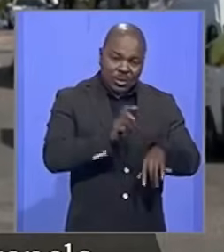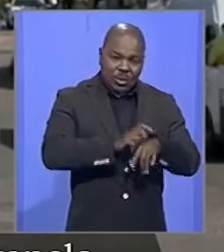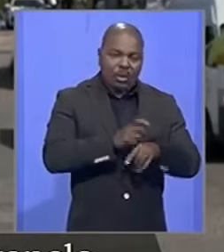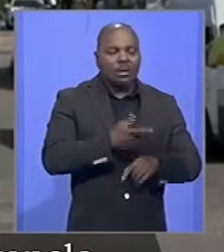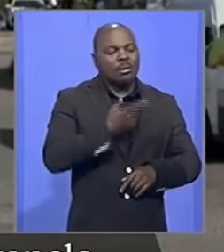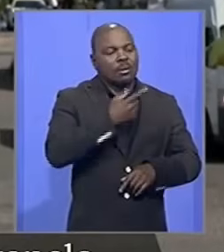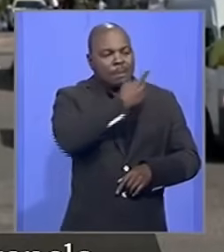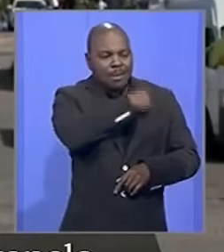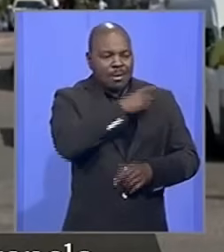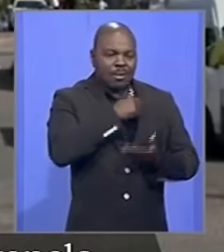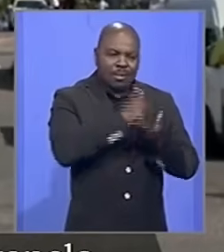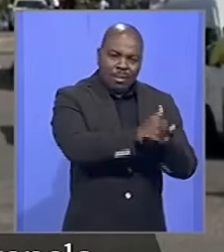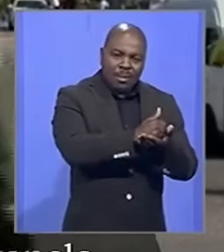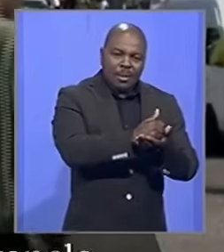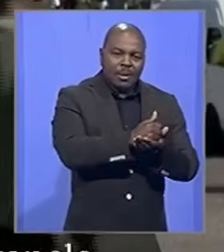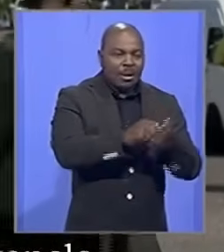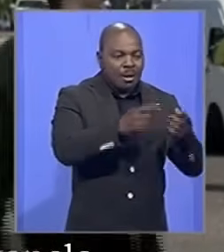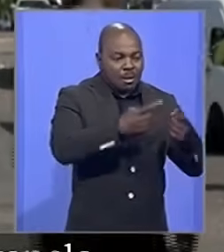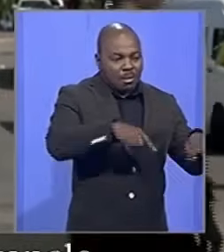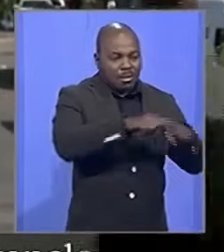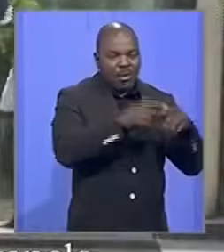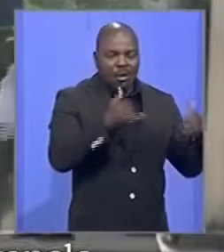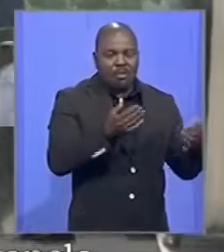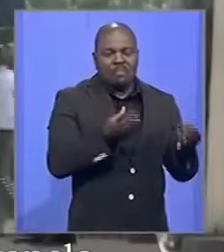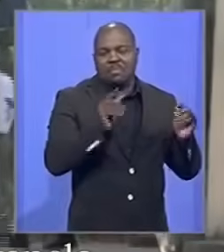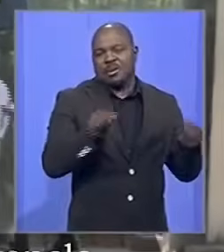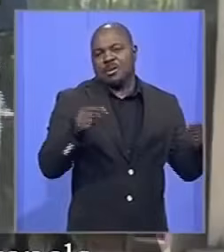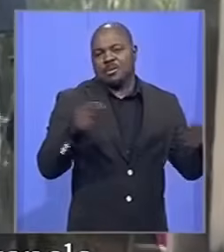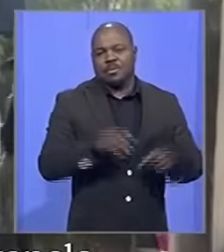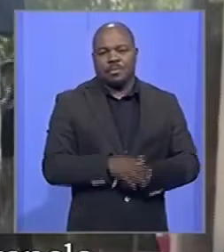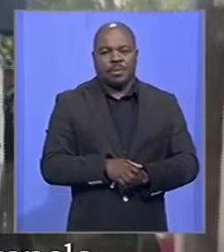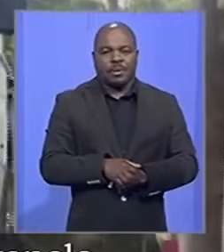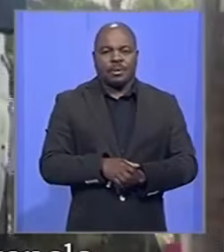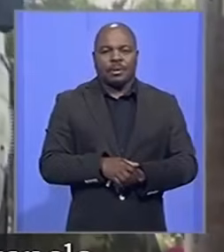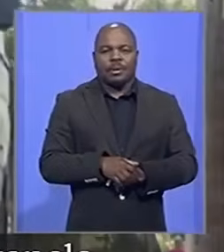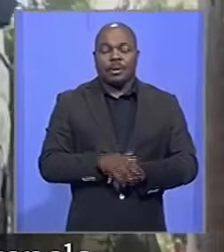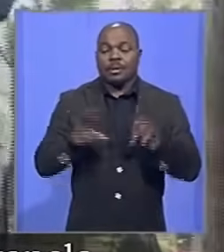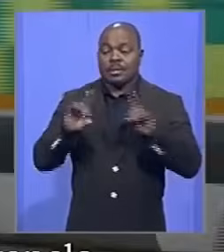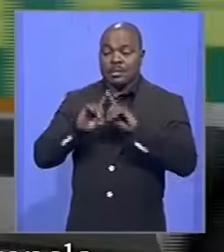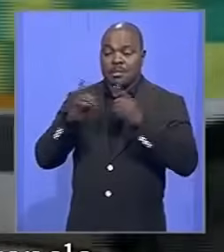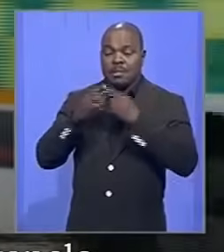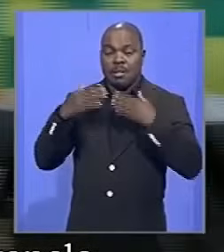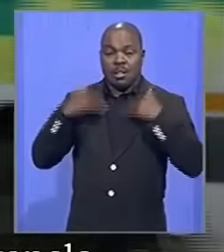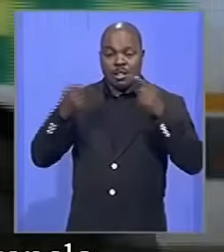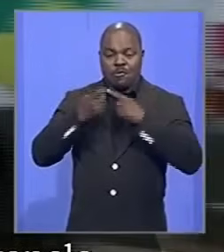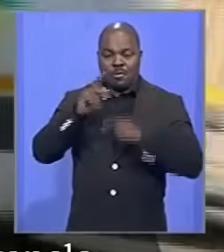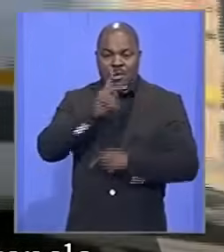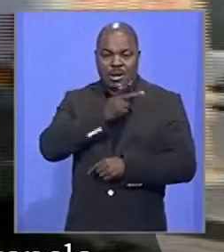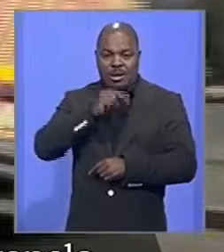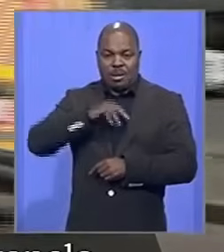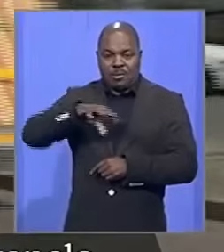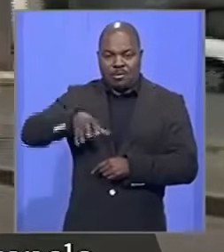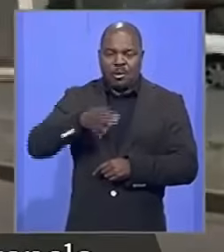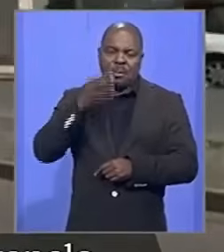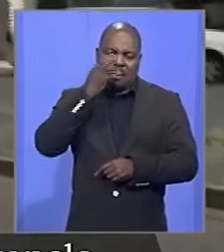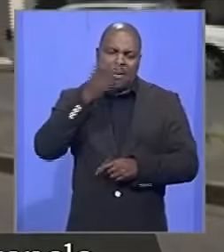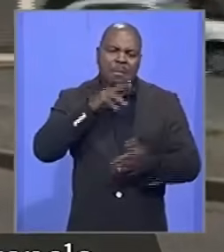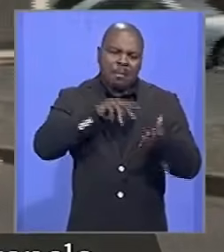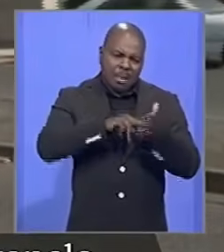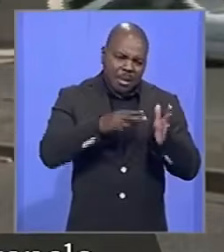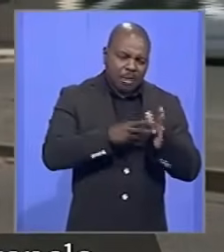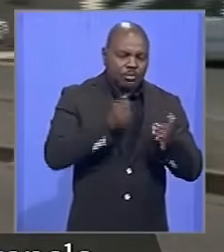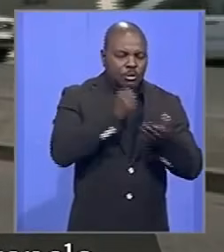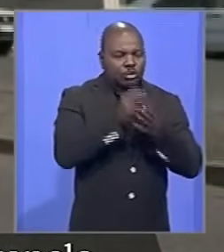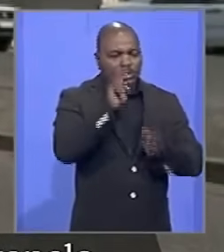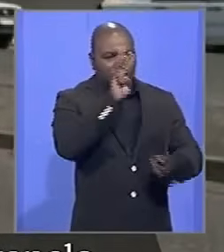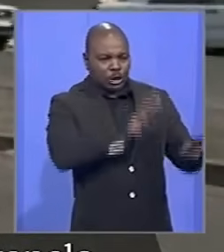medical attention which they cannot obtain. Ka fa go jelengwe lefapha la boitekanelo la porofense lwa re le dira leano la tshireletsego la